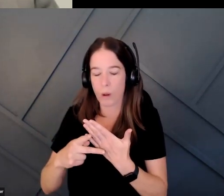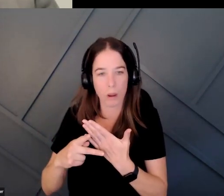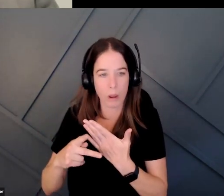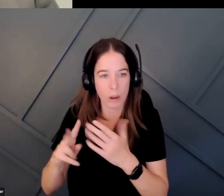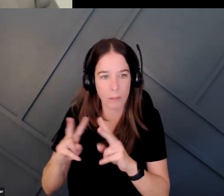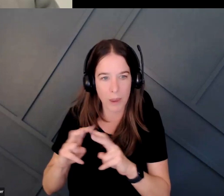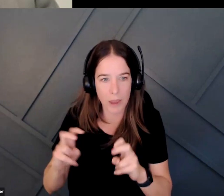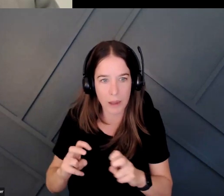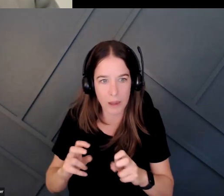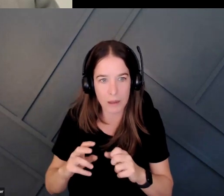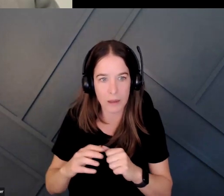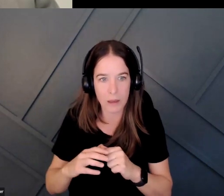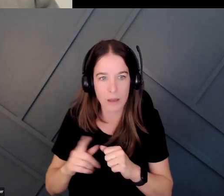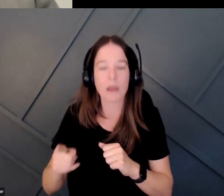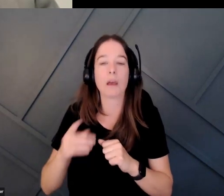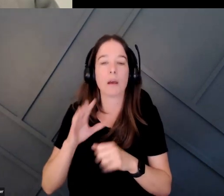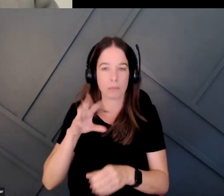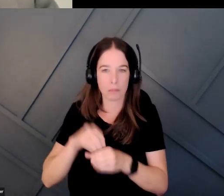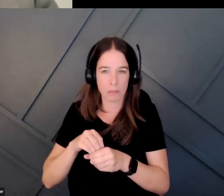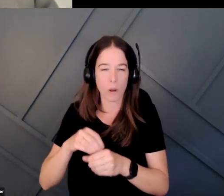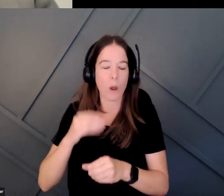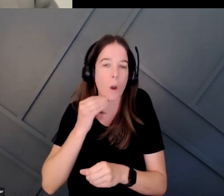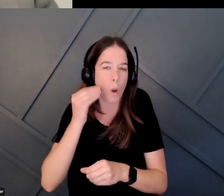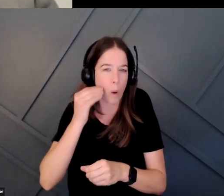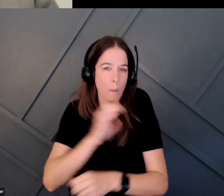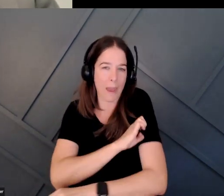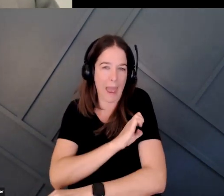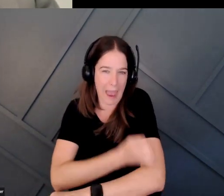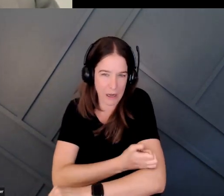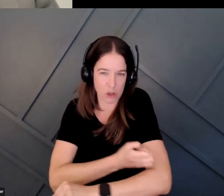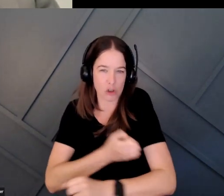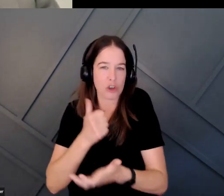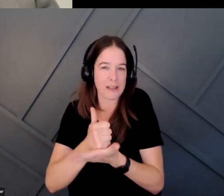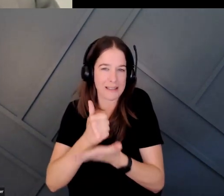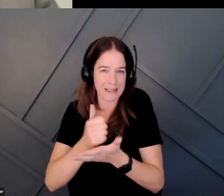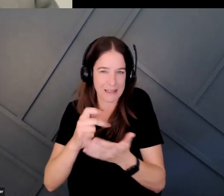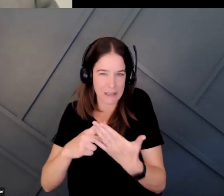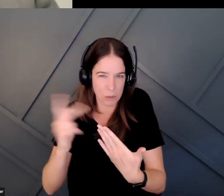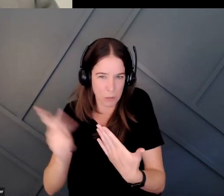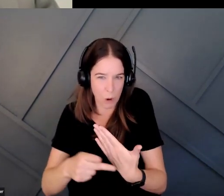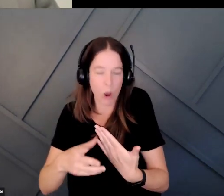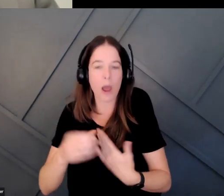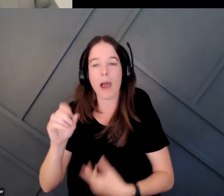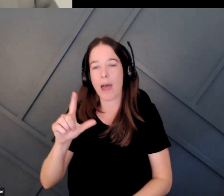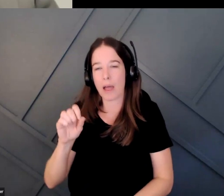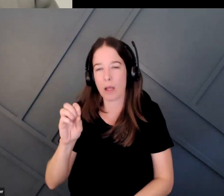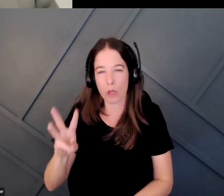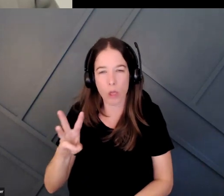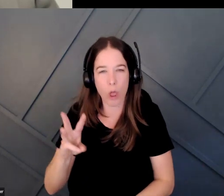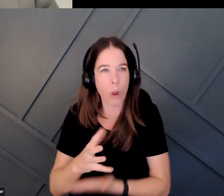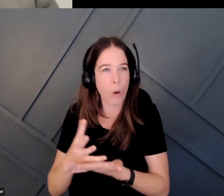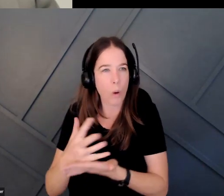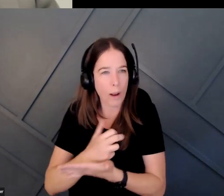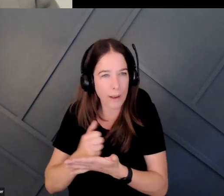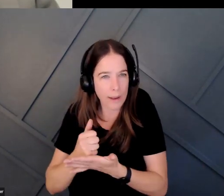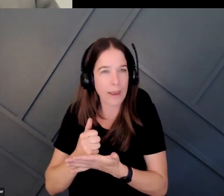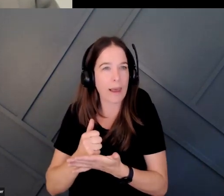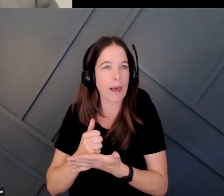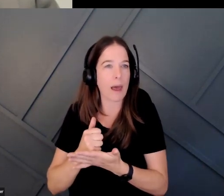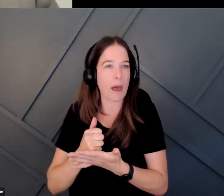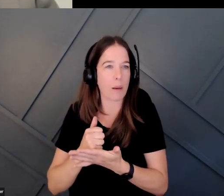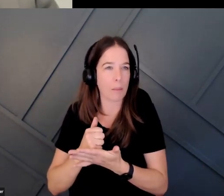Home Energy Assistance Program, or LIHEAP, and Low Income Household Water Assistance Program,